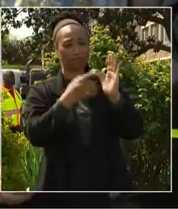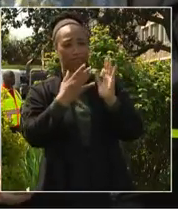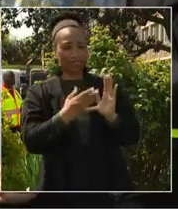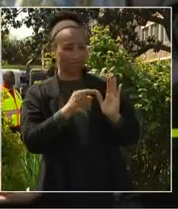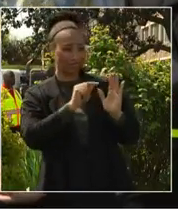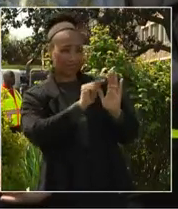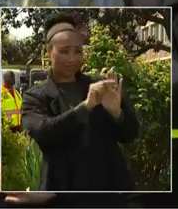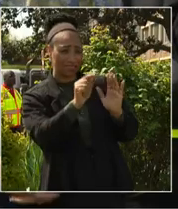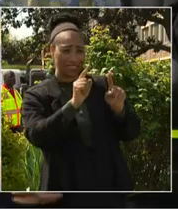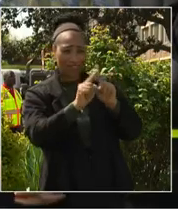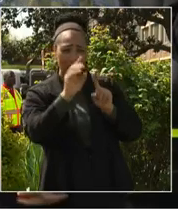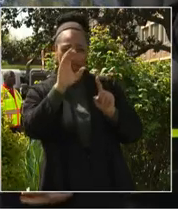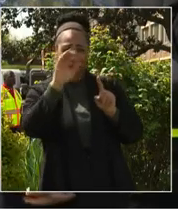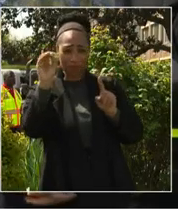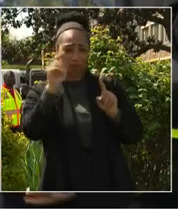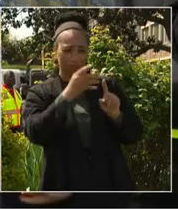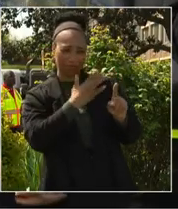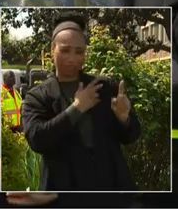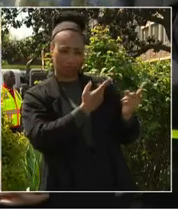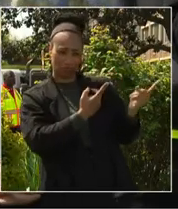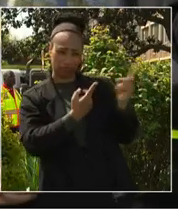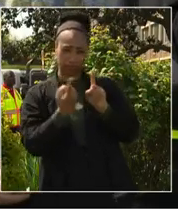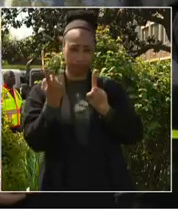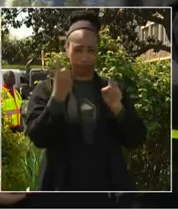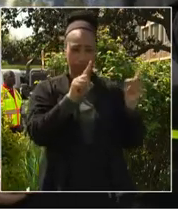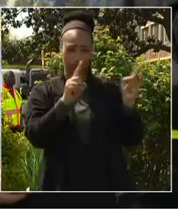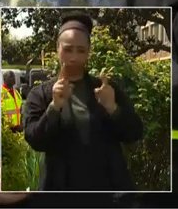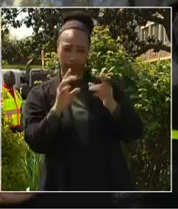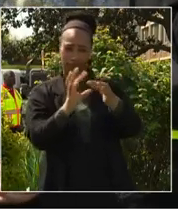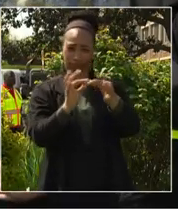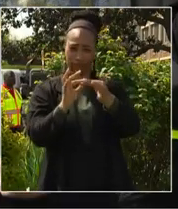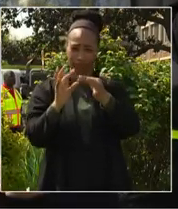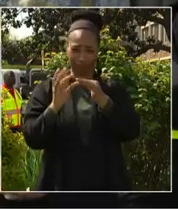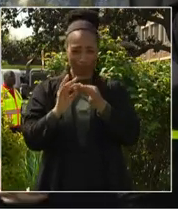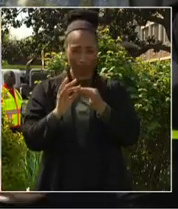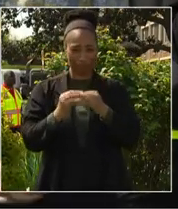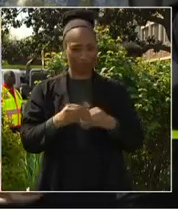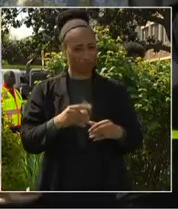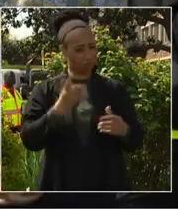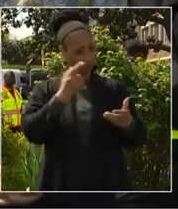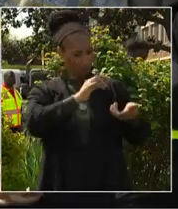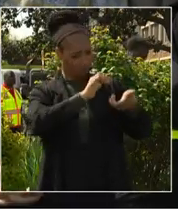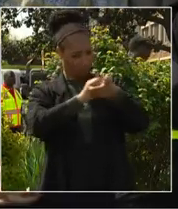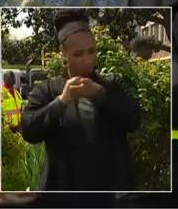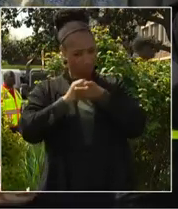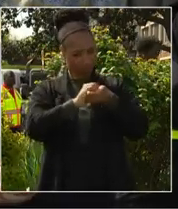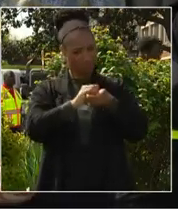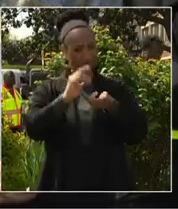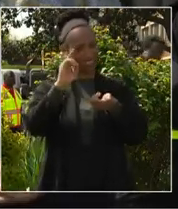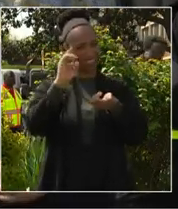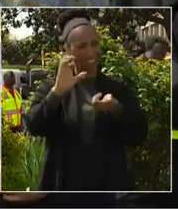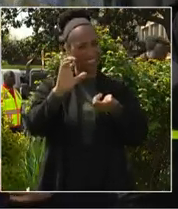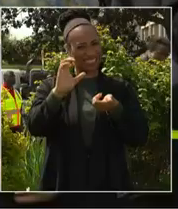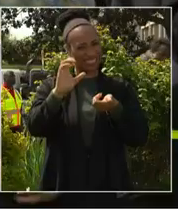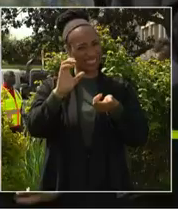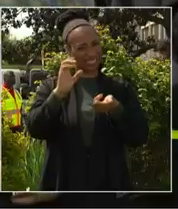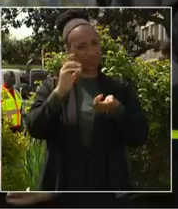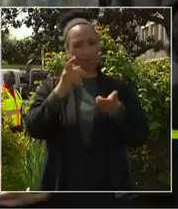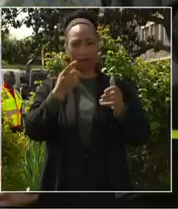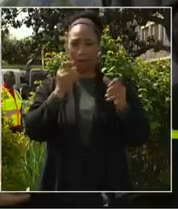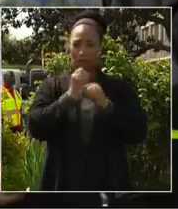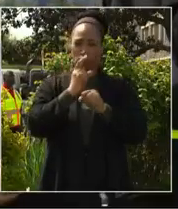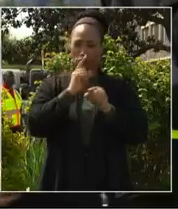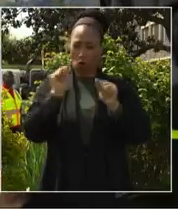few words about working with DC to keep us all moving. I'm going to start with Kristen Williams from DC